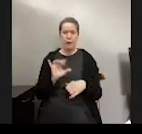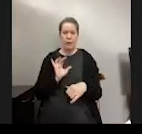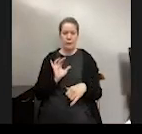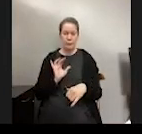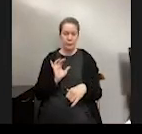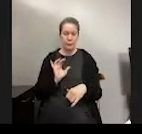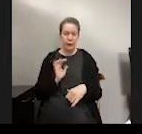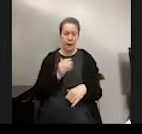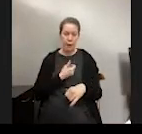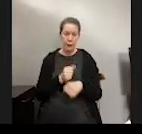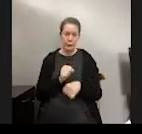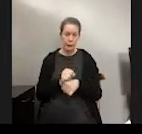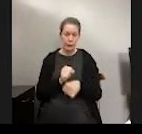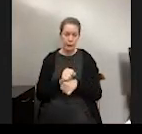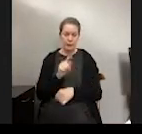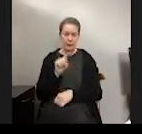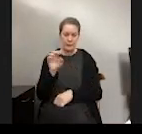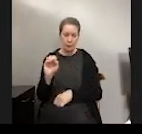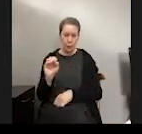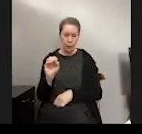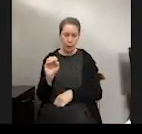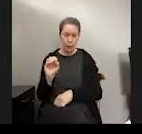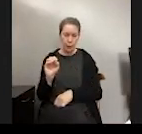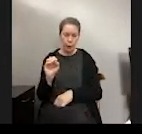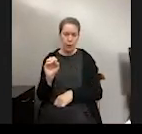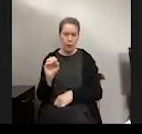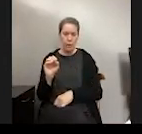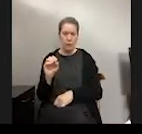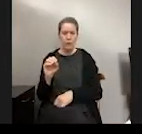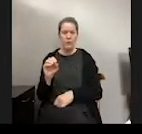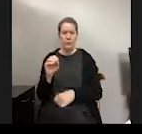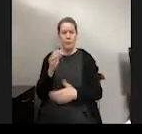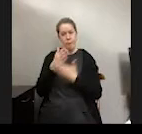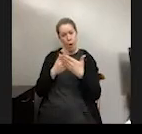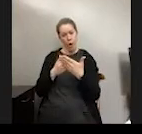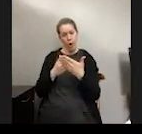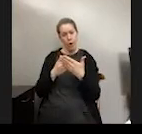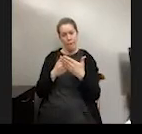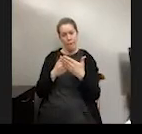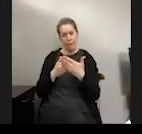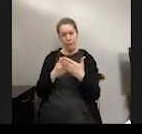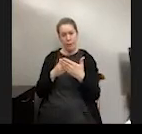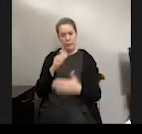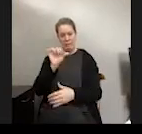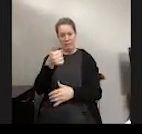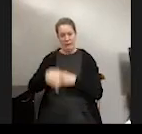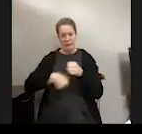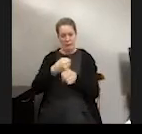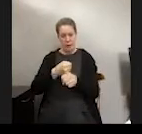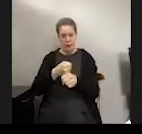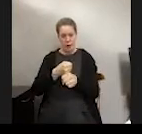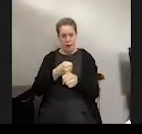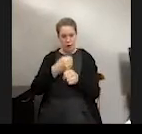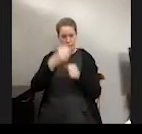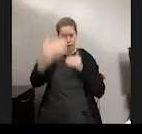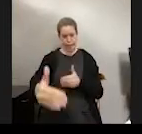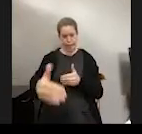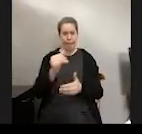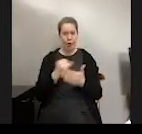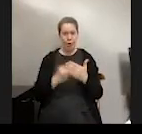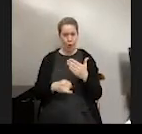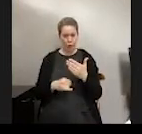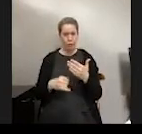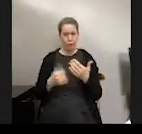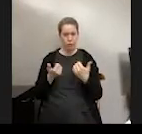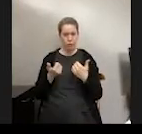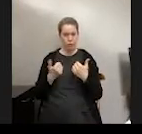face of the new 10-year public art strategy that we're trying to kick off. So we'll do a year of raising awareness for the existing collection,